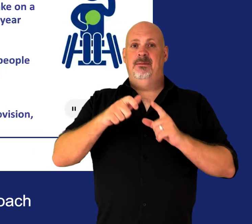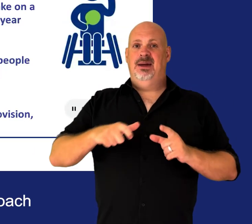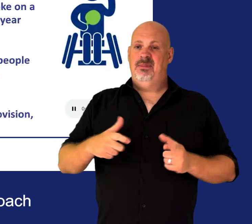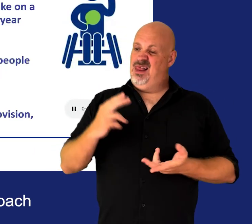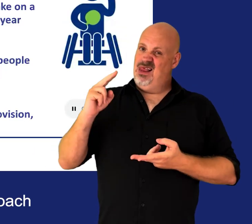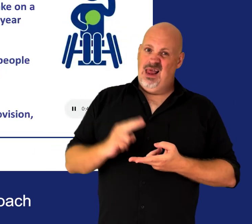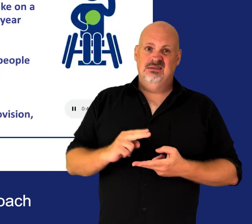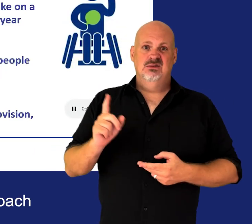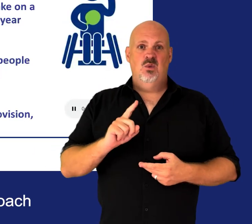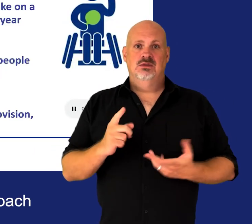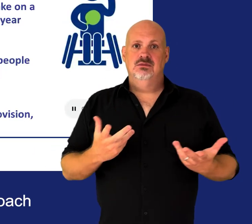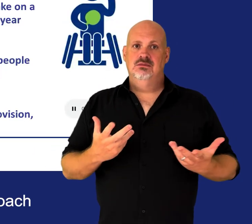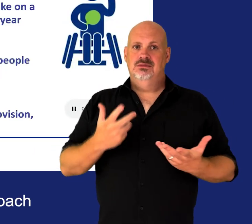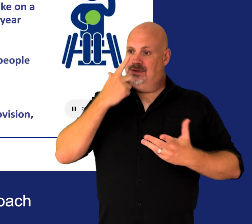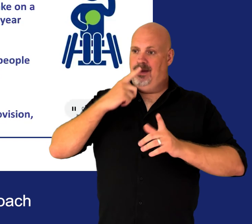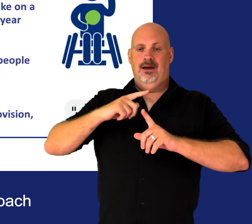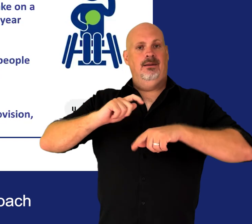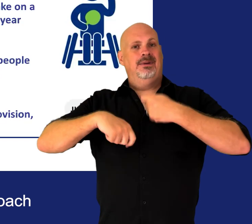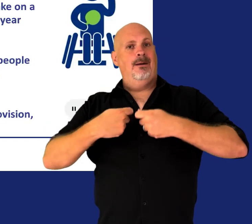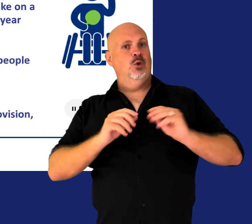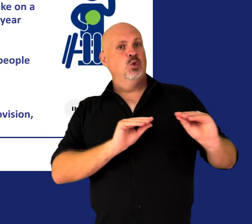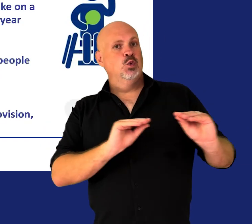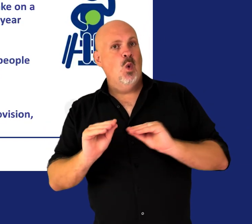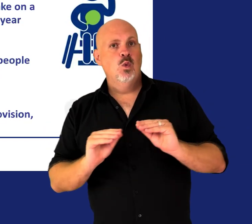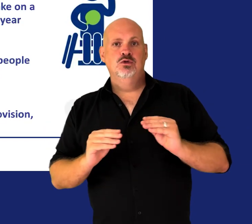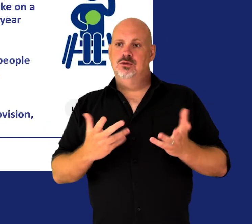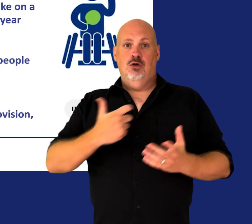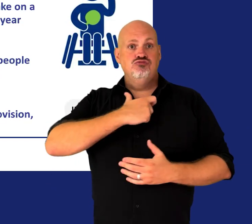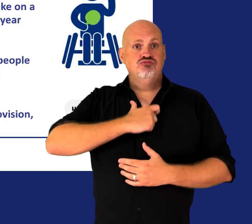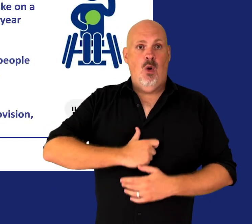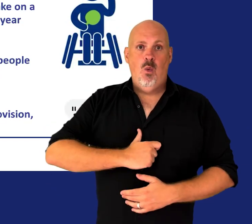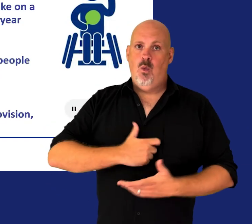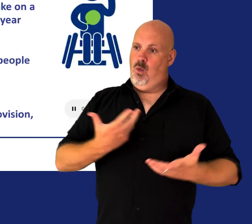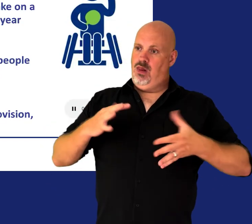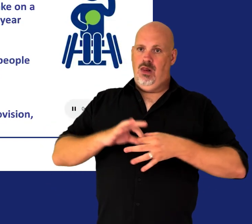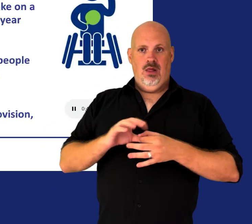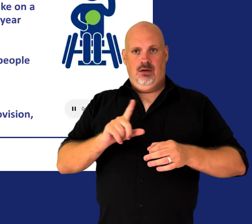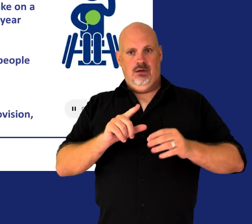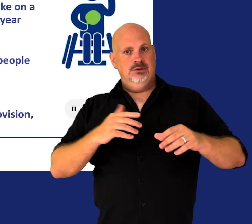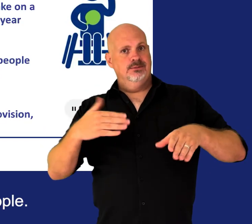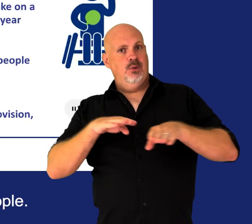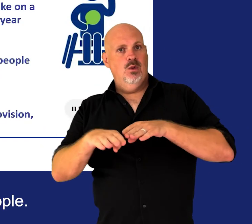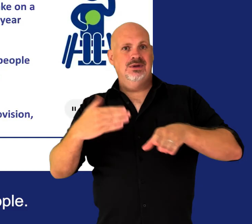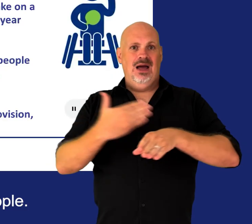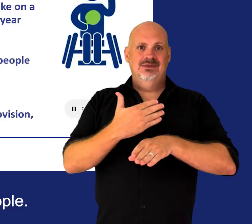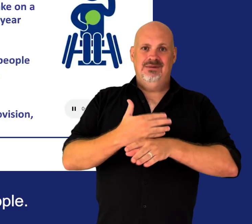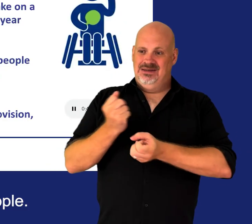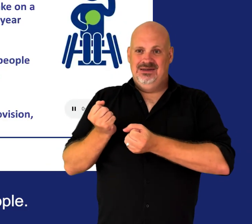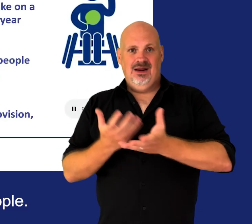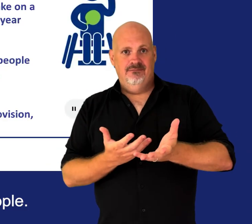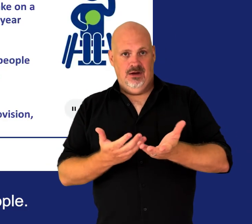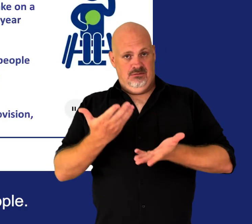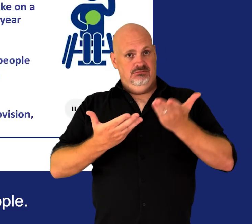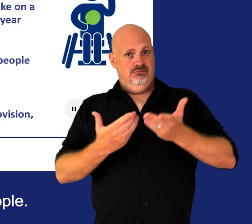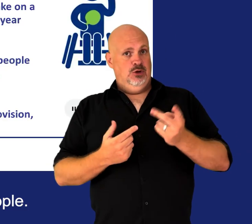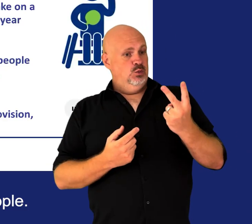people are less likely to have the opportunity to become a coach or take on a role in delivering sport and activity. That's 21% of